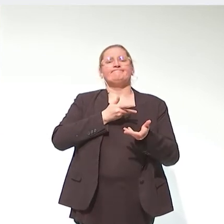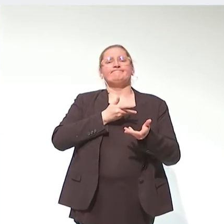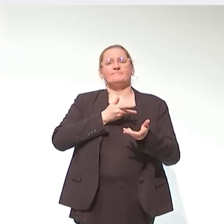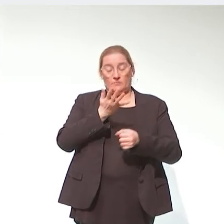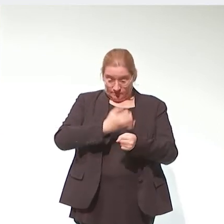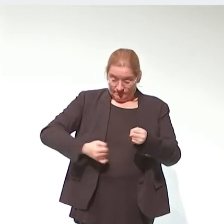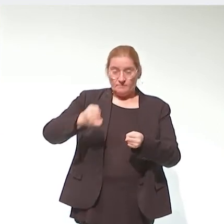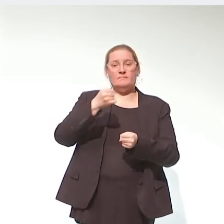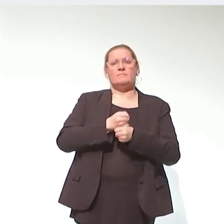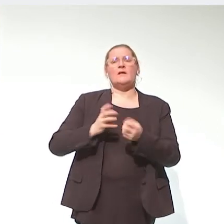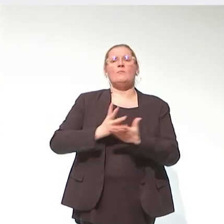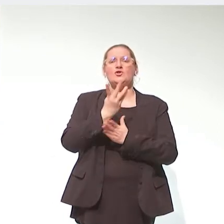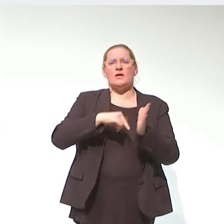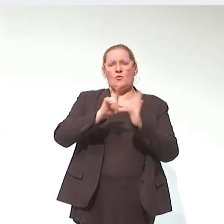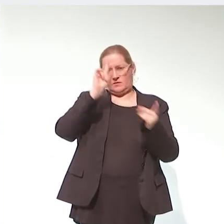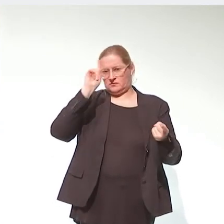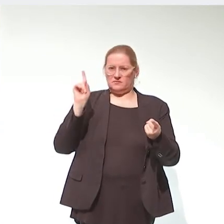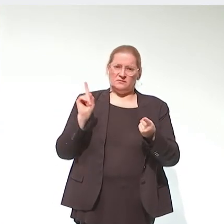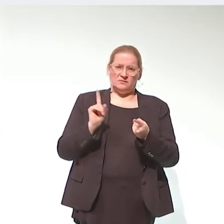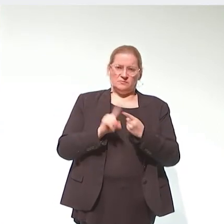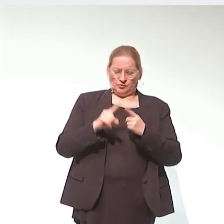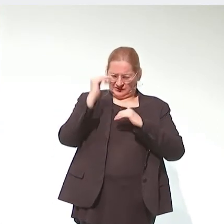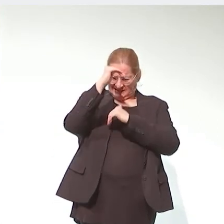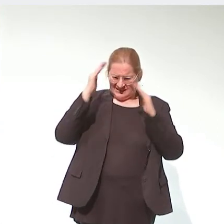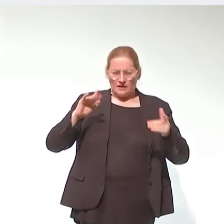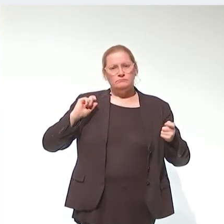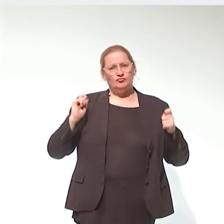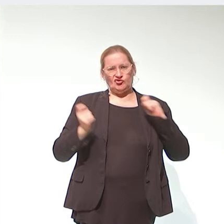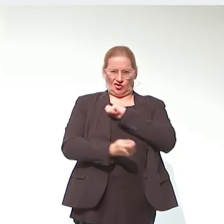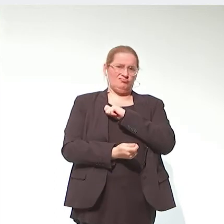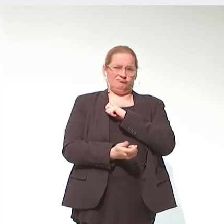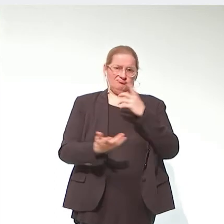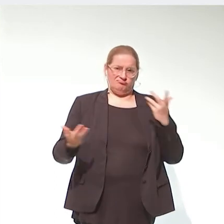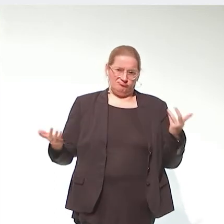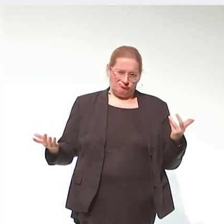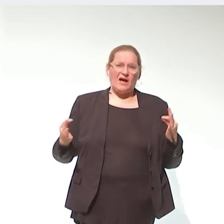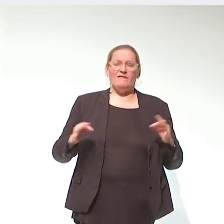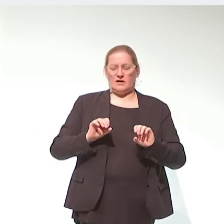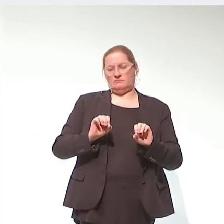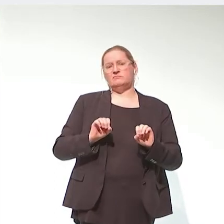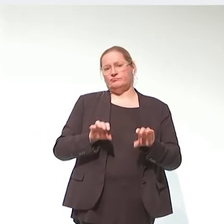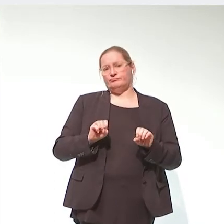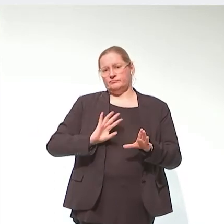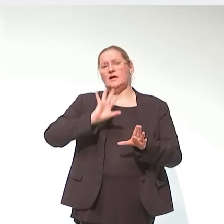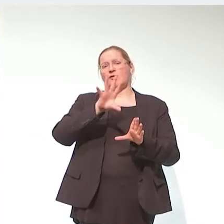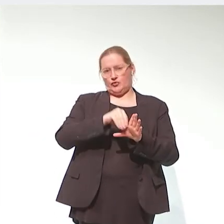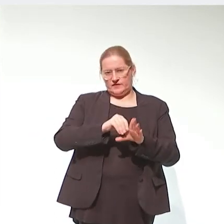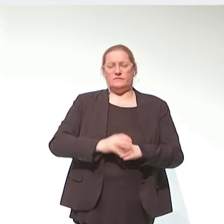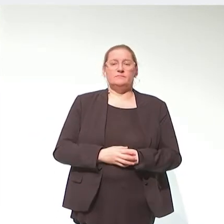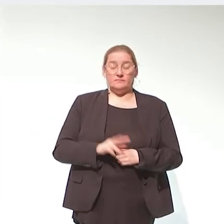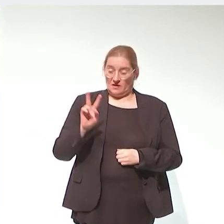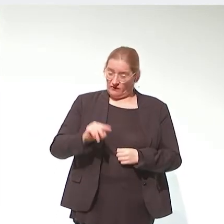institutional framework for inclusive education. An important debate that takes place between the ministry